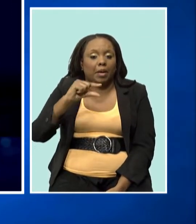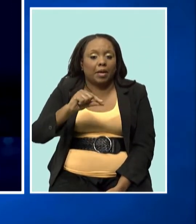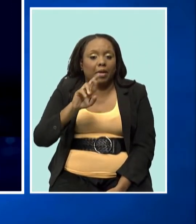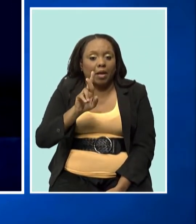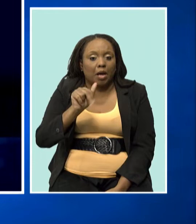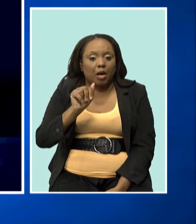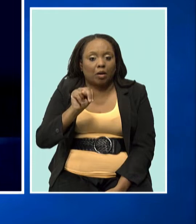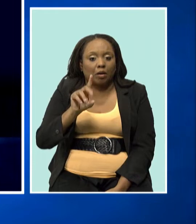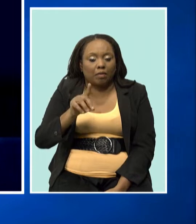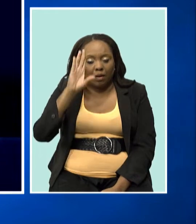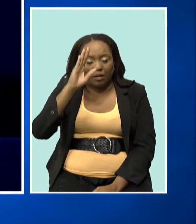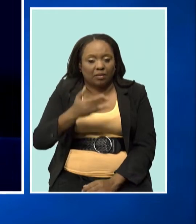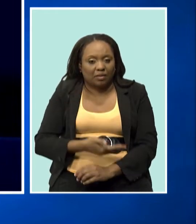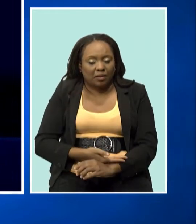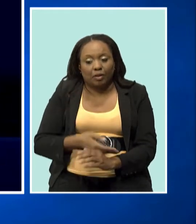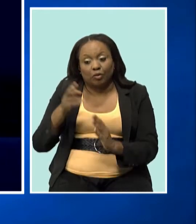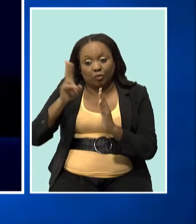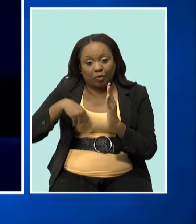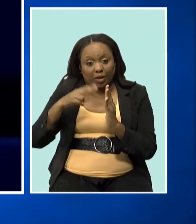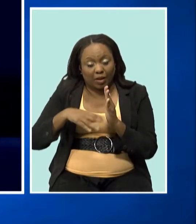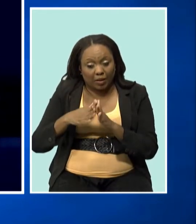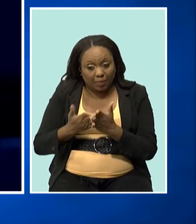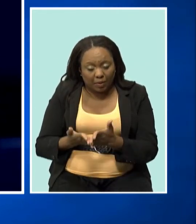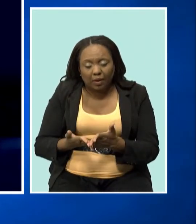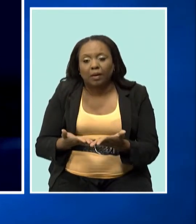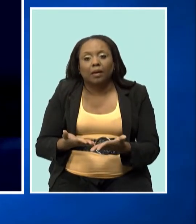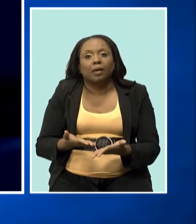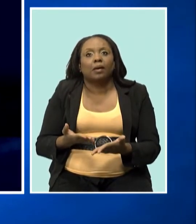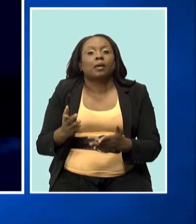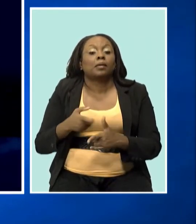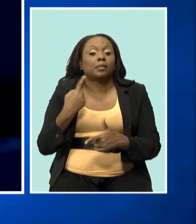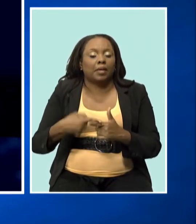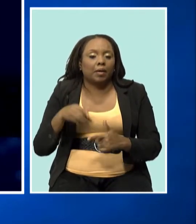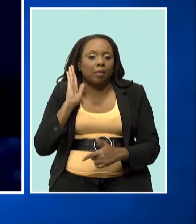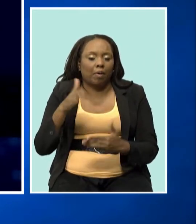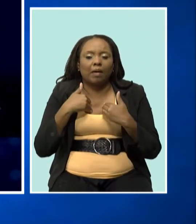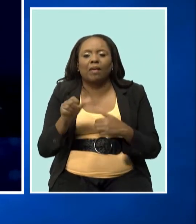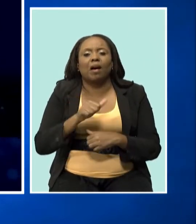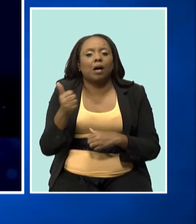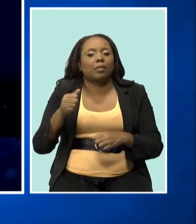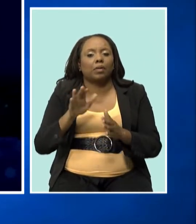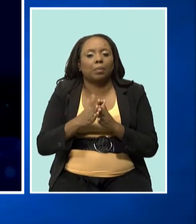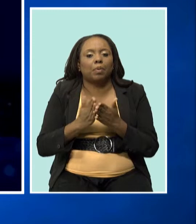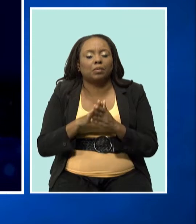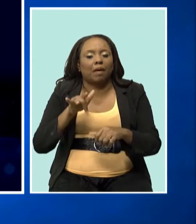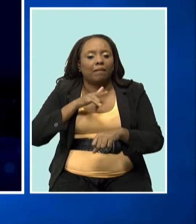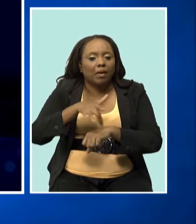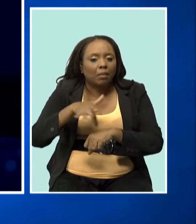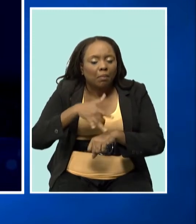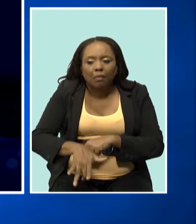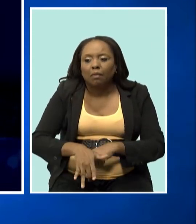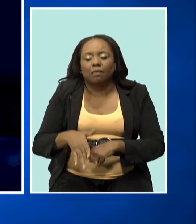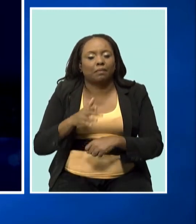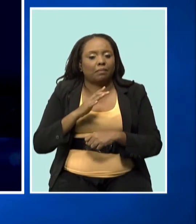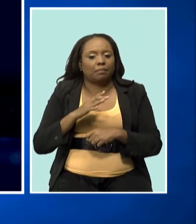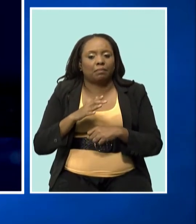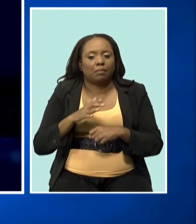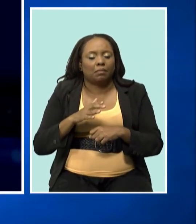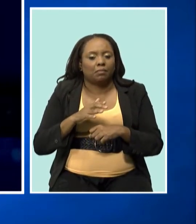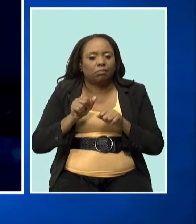Yes, you could get up on a podium and you could just speak it, but if you wrap it up in a dramatic presentation